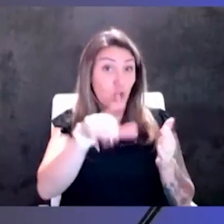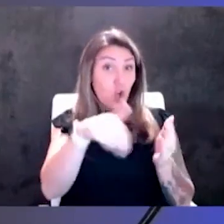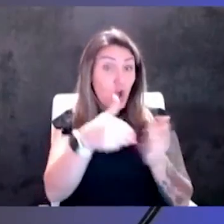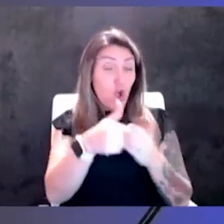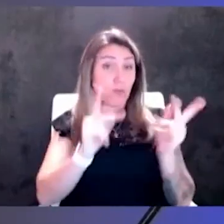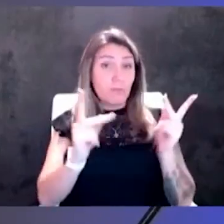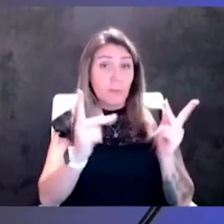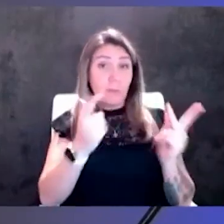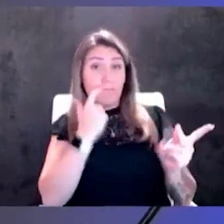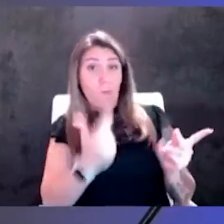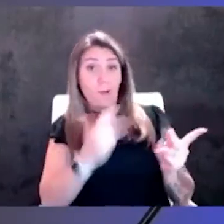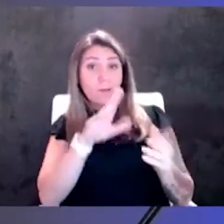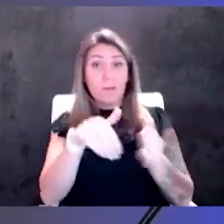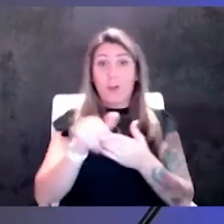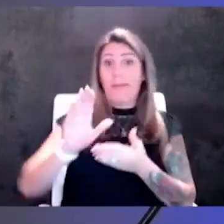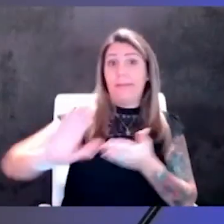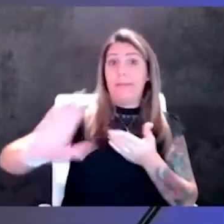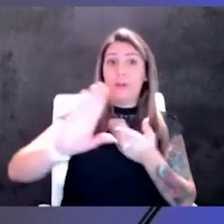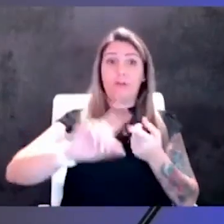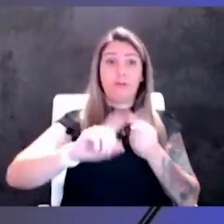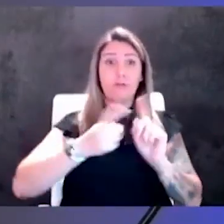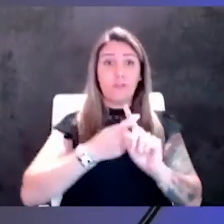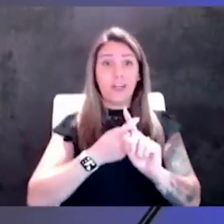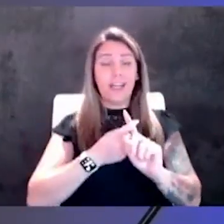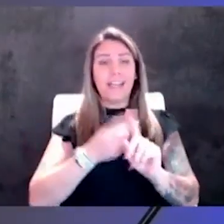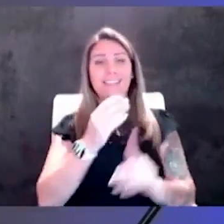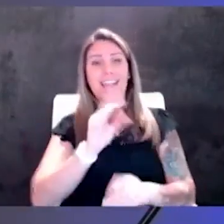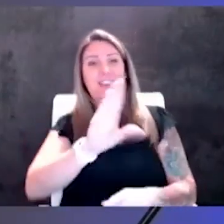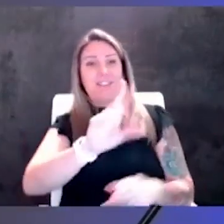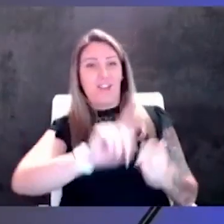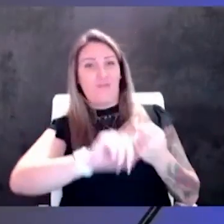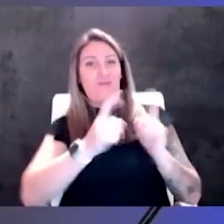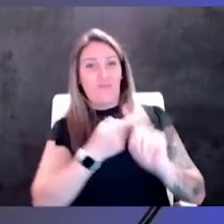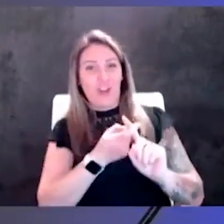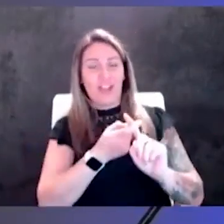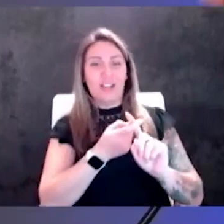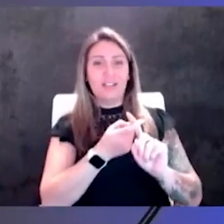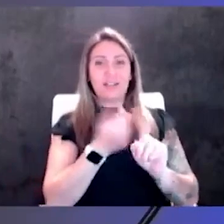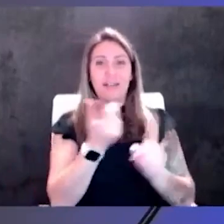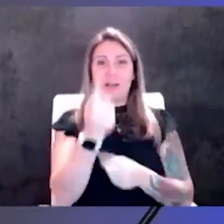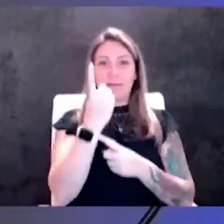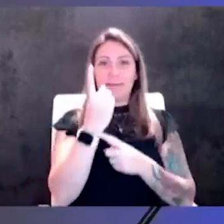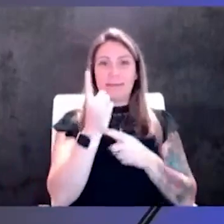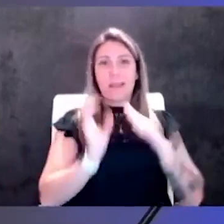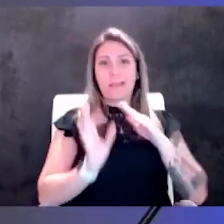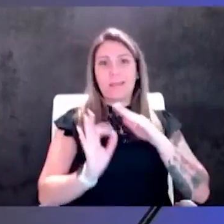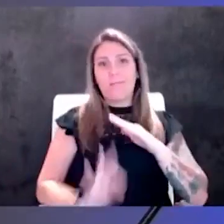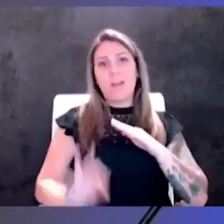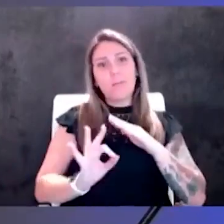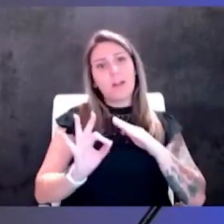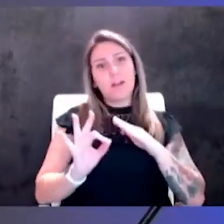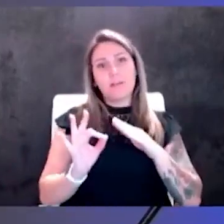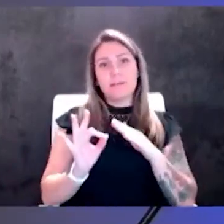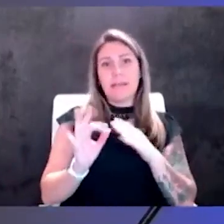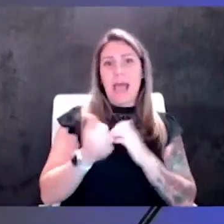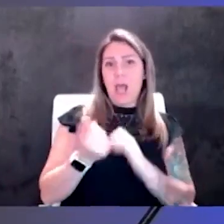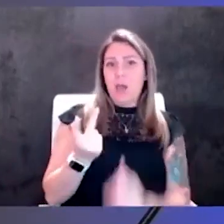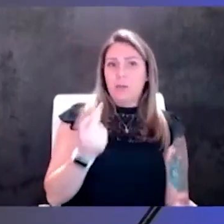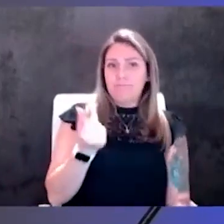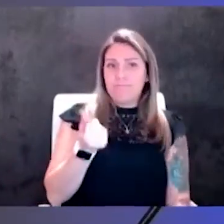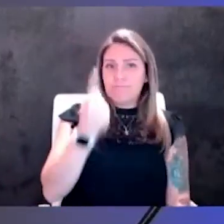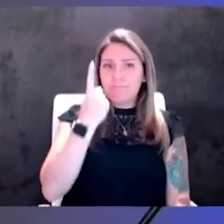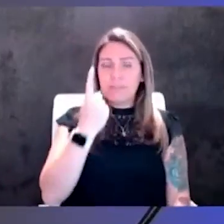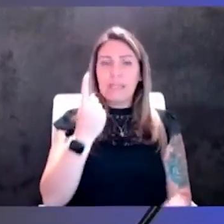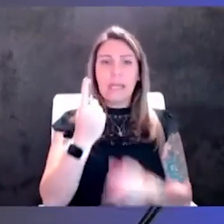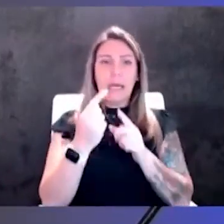their friends and for all of their friends to understand fundamentally the way that you and I understand that an antibiotic